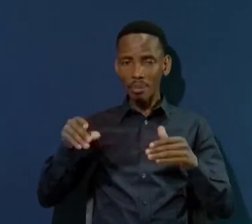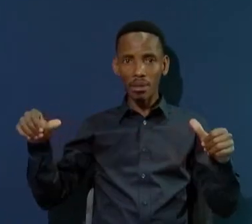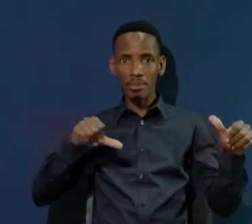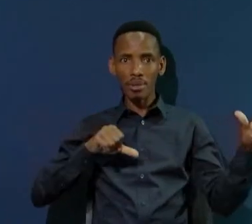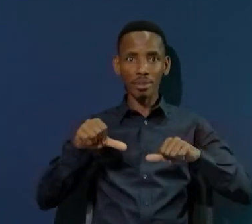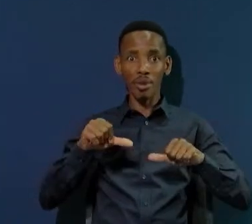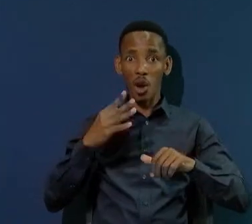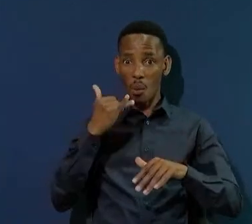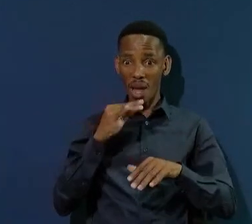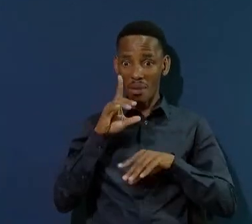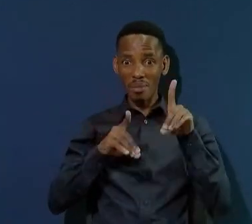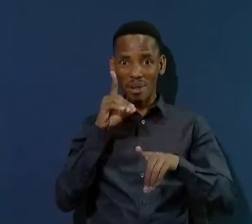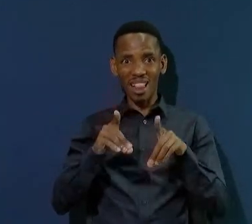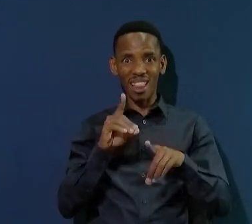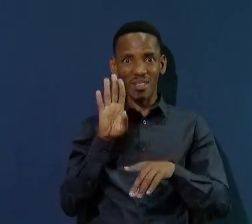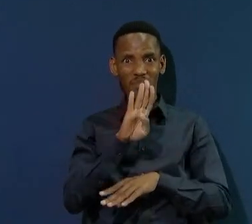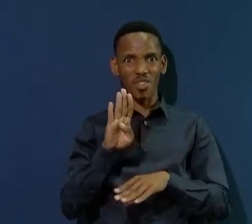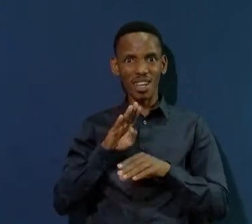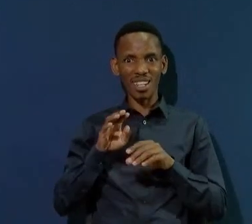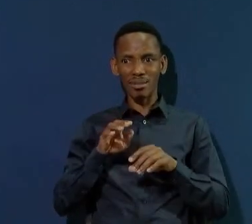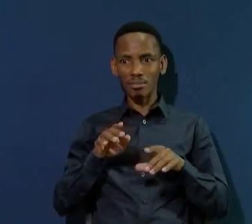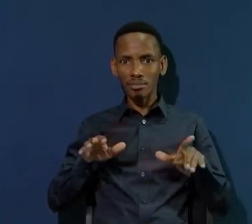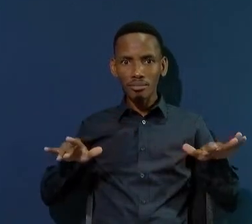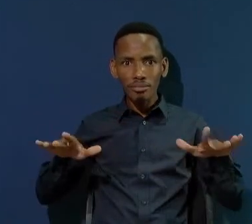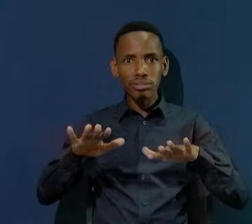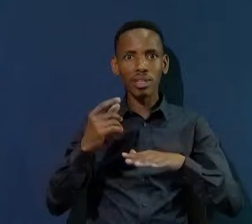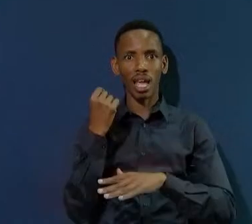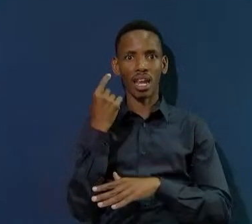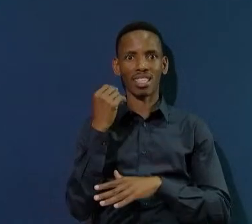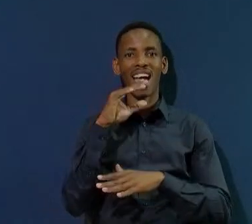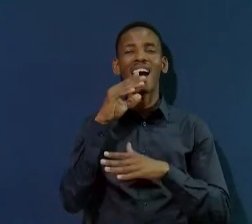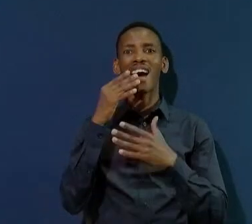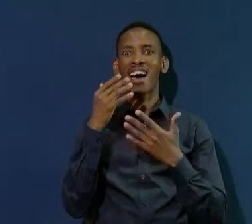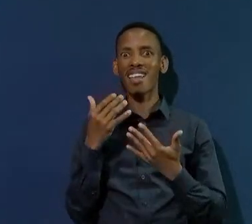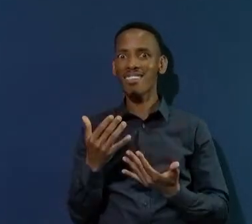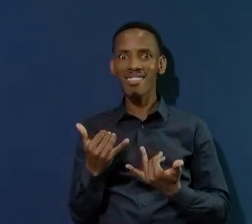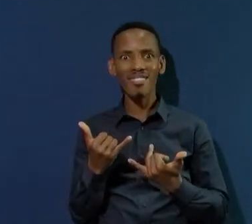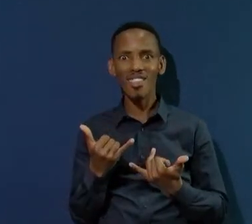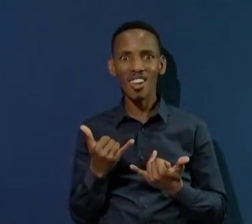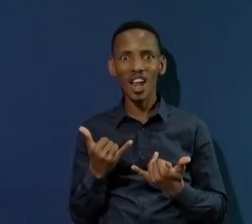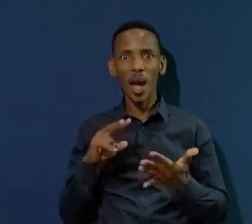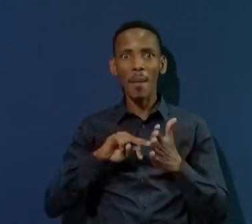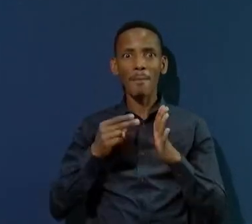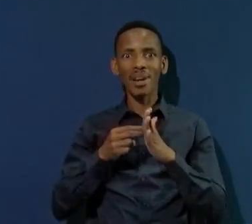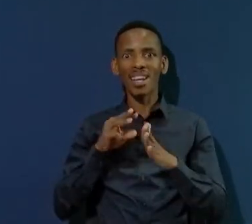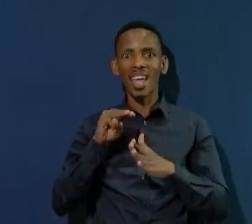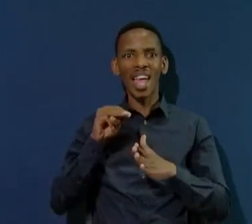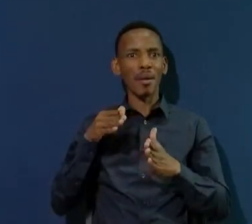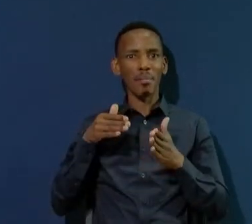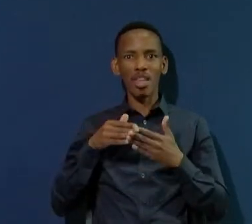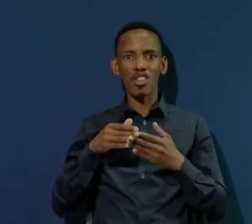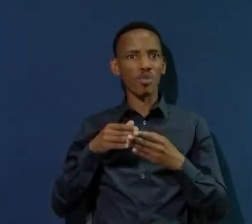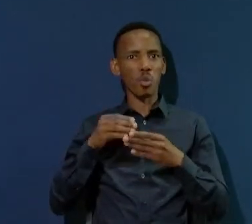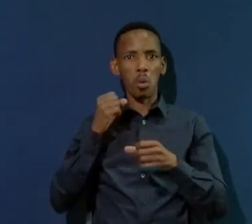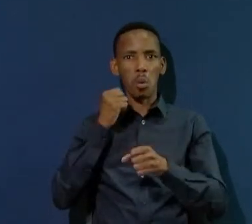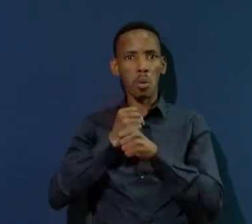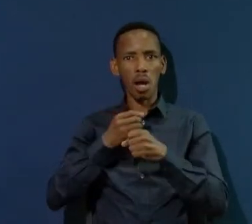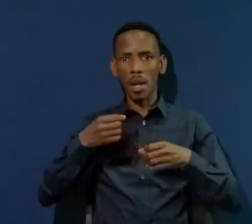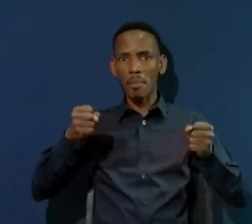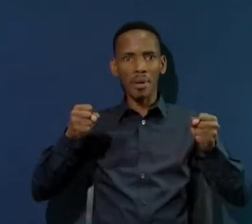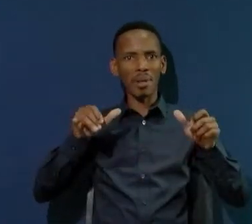tlhaloganya gore ba bo ba ithotse marapo bangwe ba bone gongwe ba timile difounu e le balemi ba ile